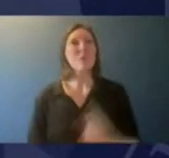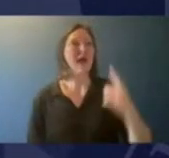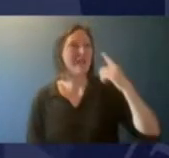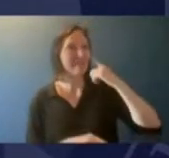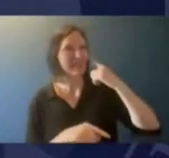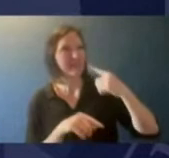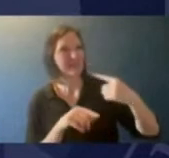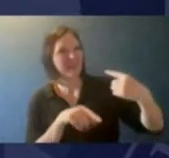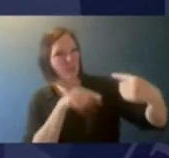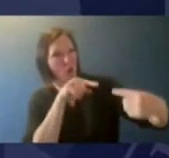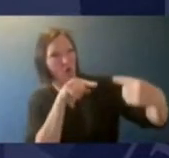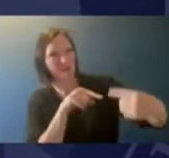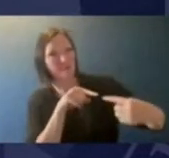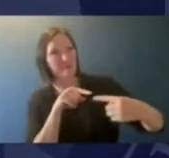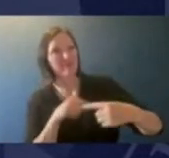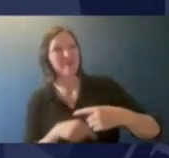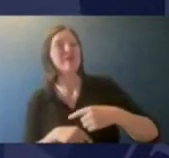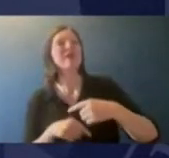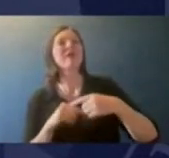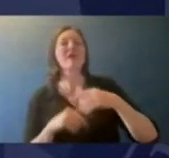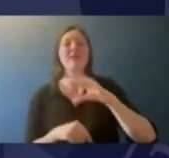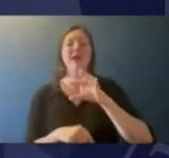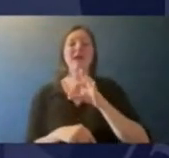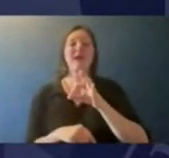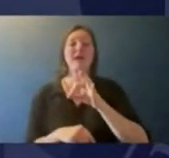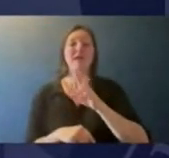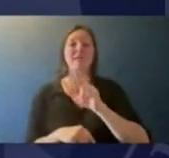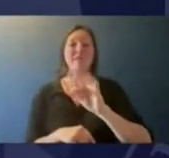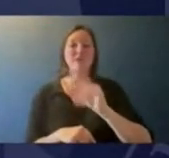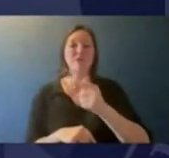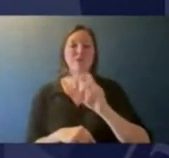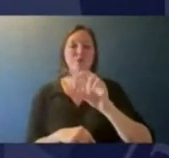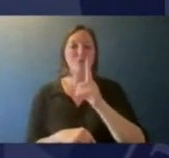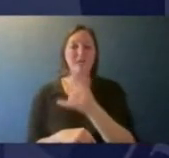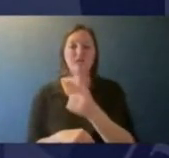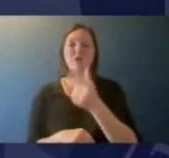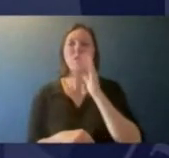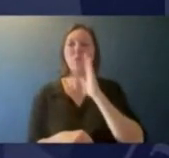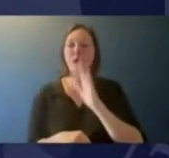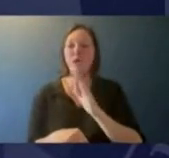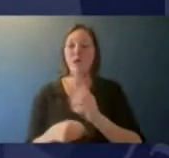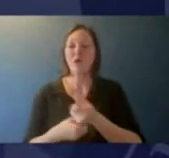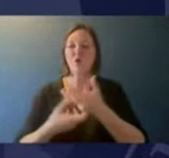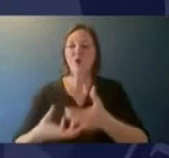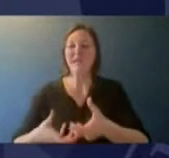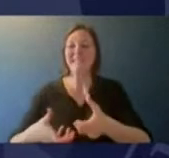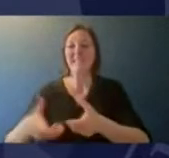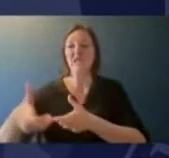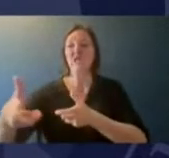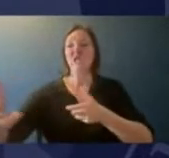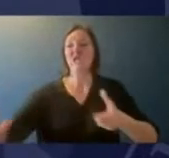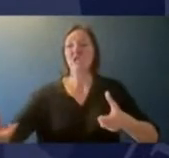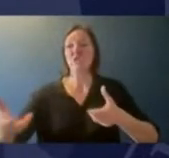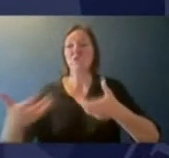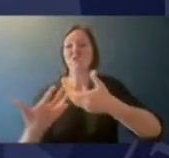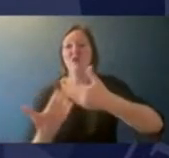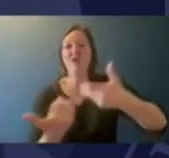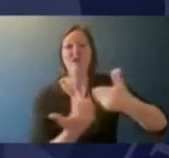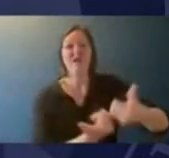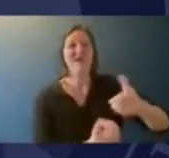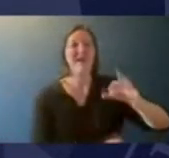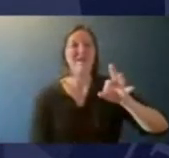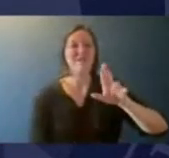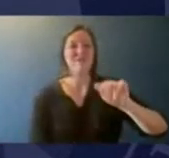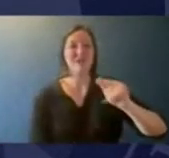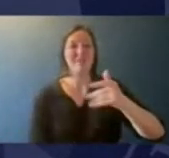that friendshoring is going to cause huge fragmentation and loss of the benefits